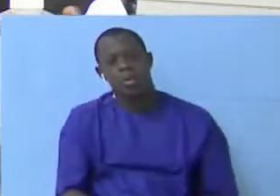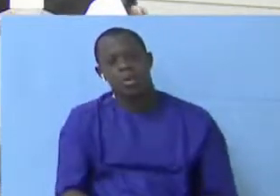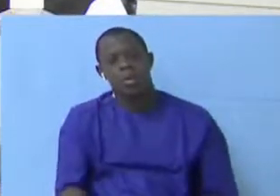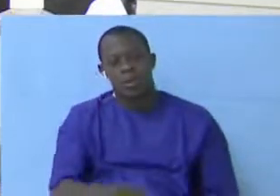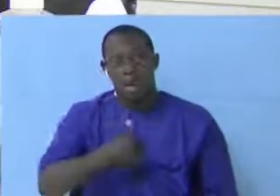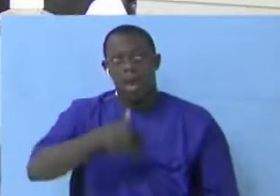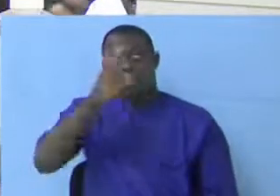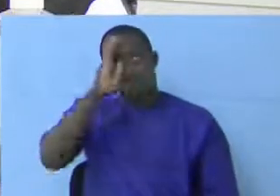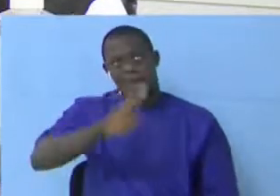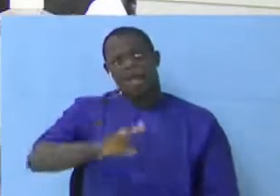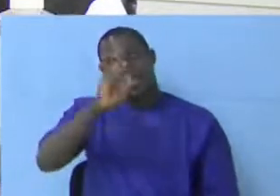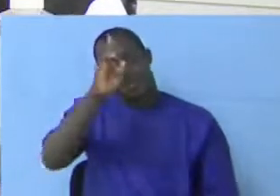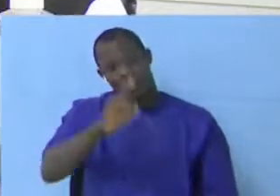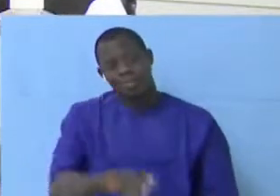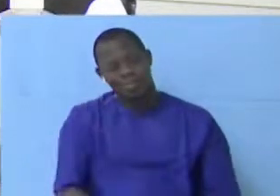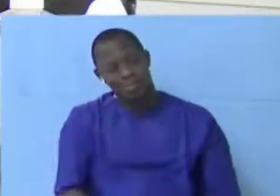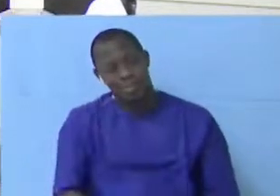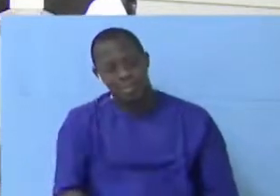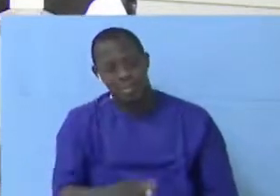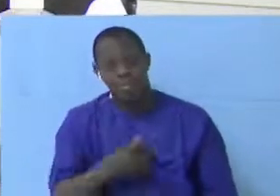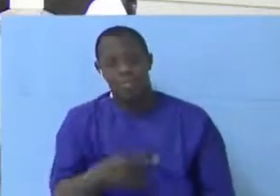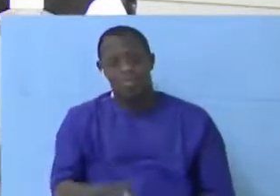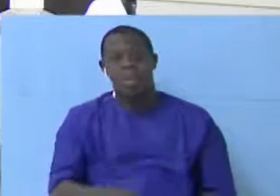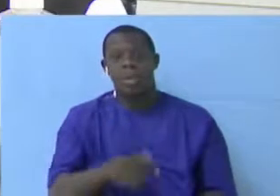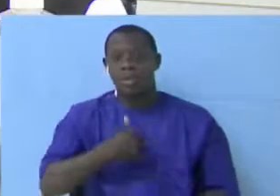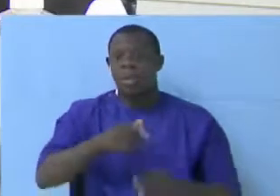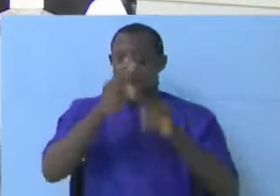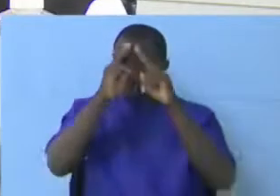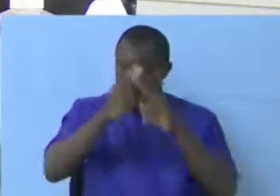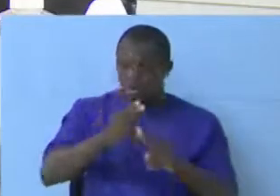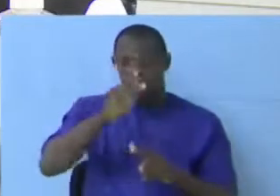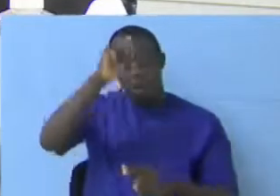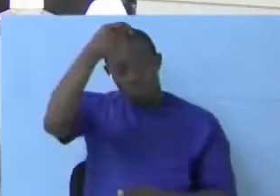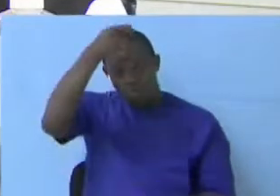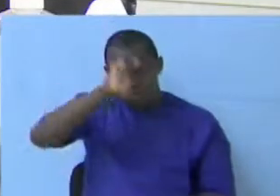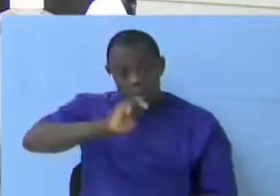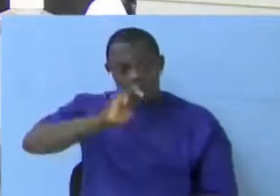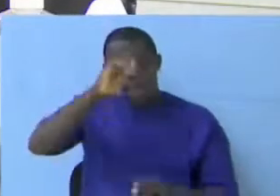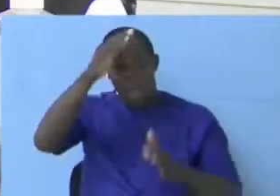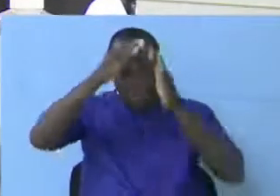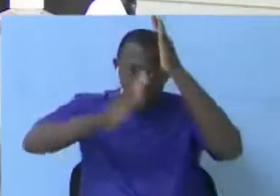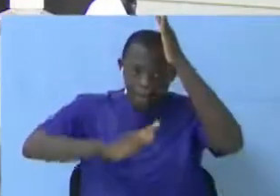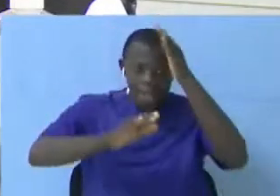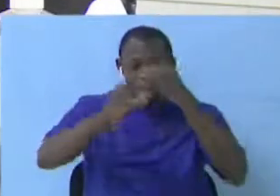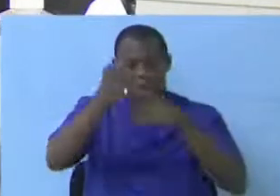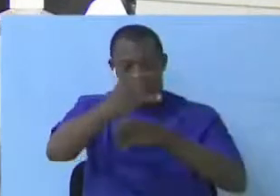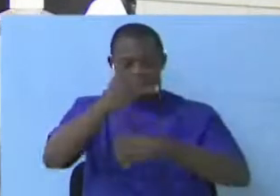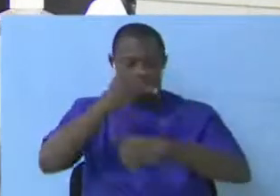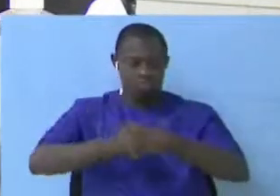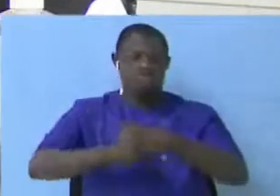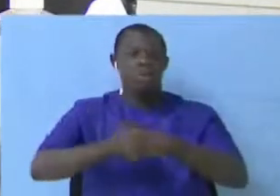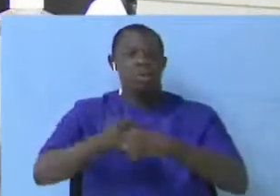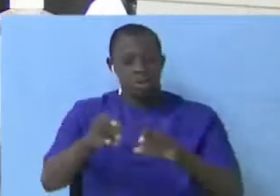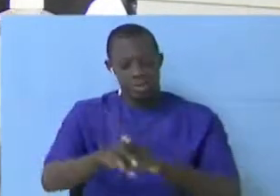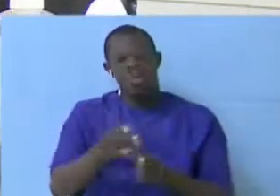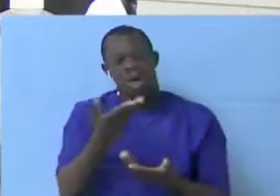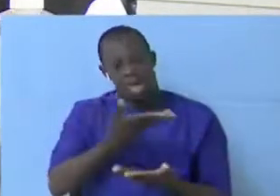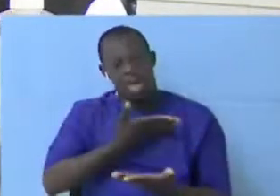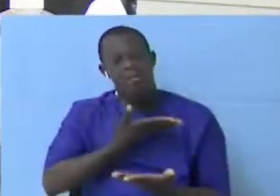thank God, I'm respected both the police, the army, the immigration. I command some little bit of respect.